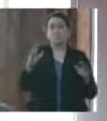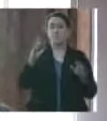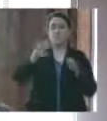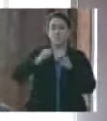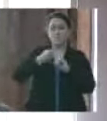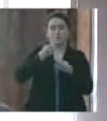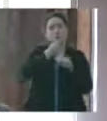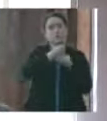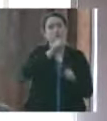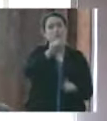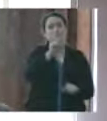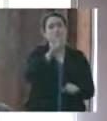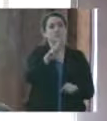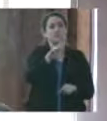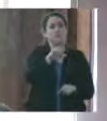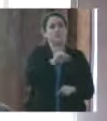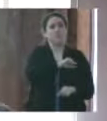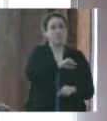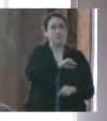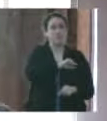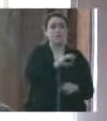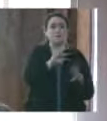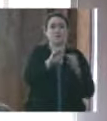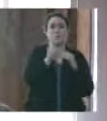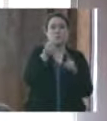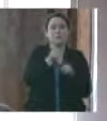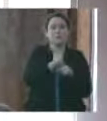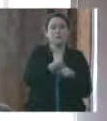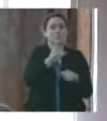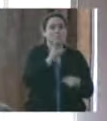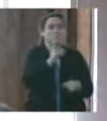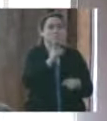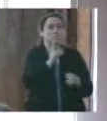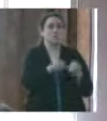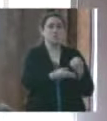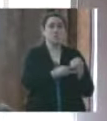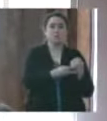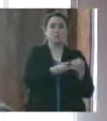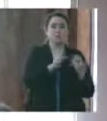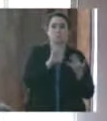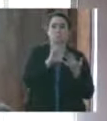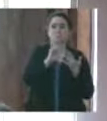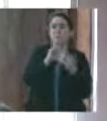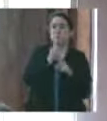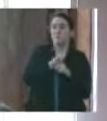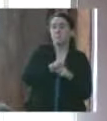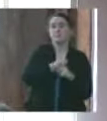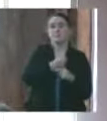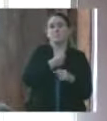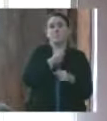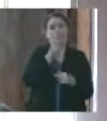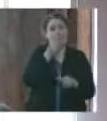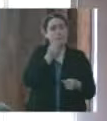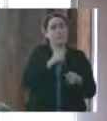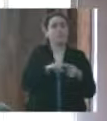quality, and the impact on water storage, the impact on food, fuel, fiber.